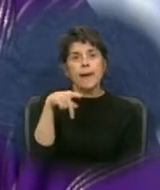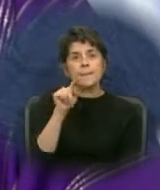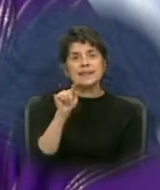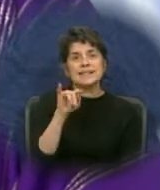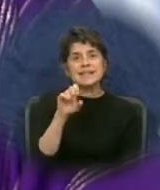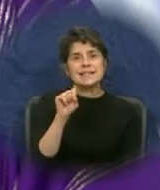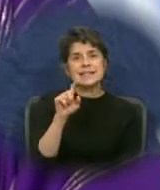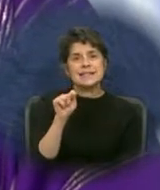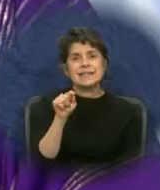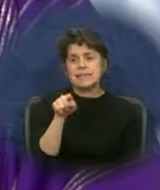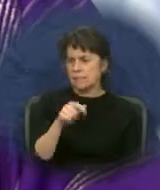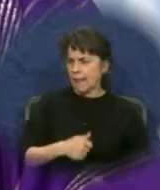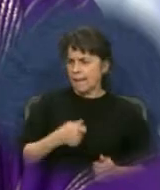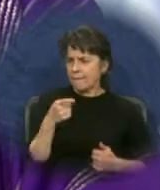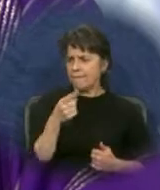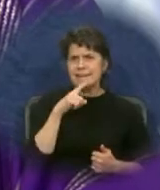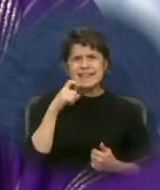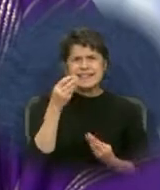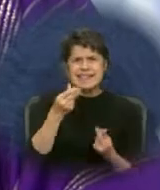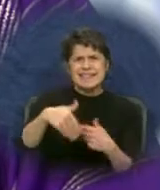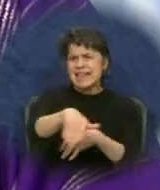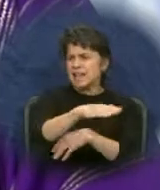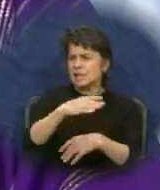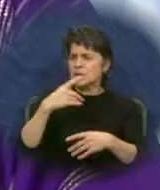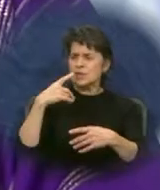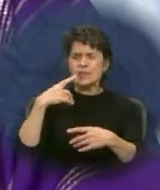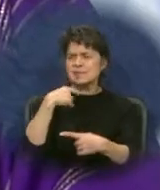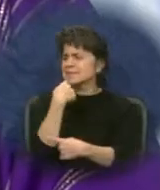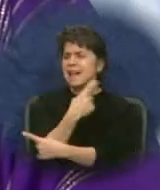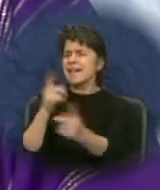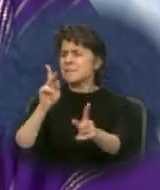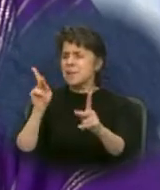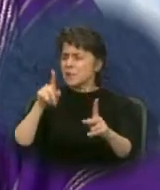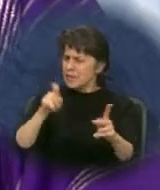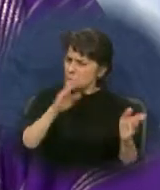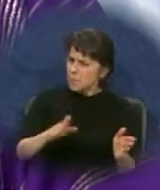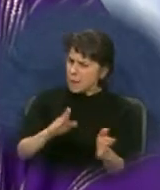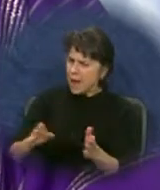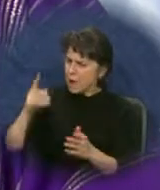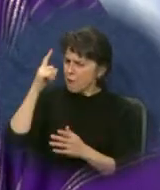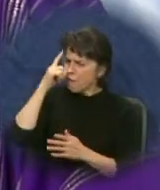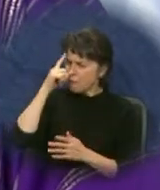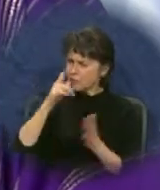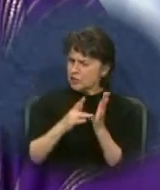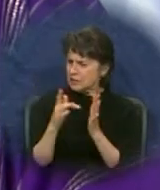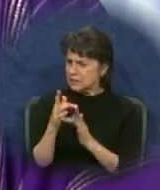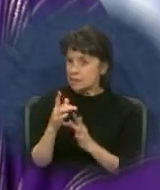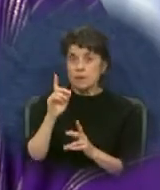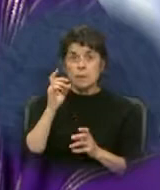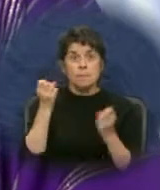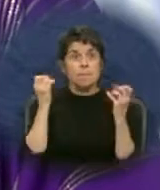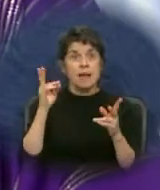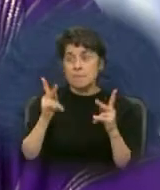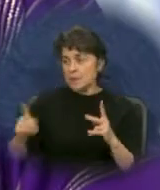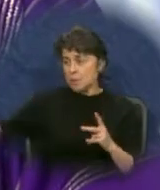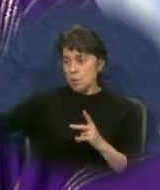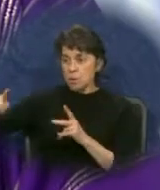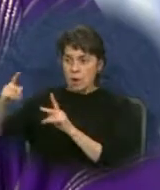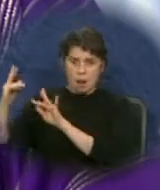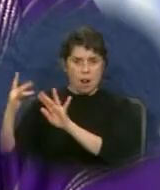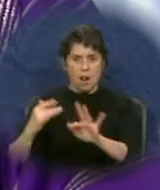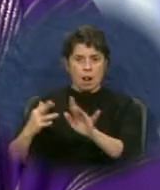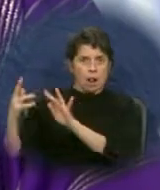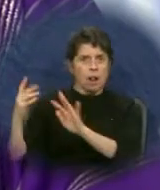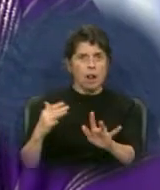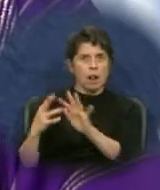sins. People of the whole Judean countryside and all the inhabitants of Jerusalem were going out to him and were being baptized